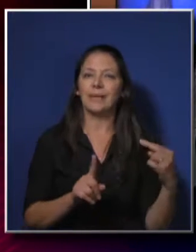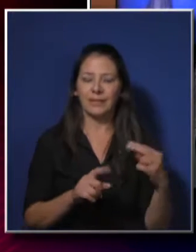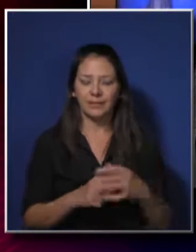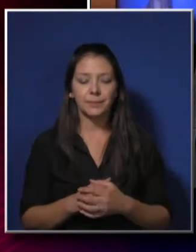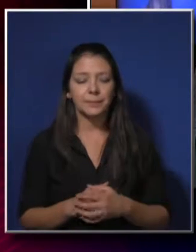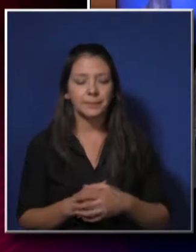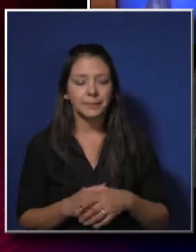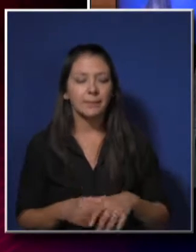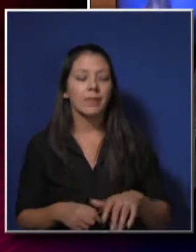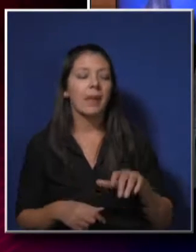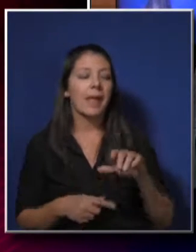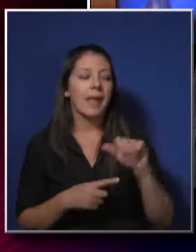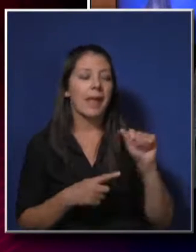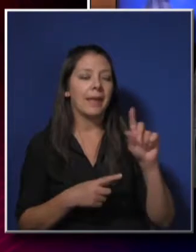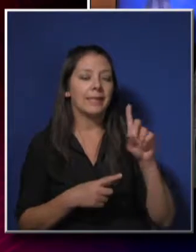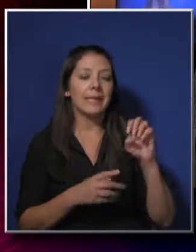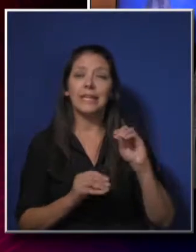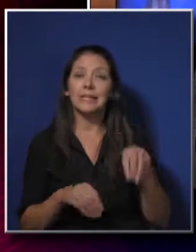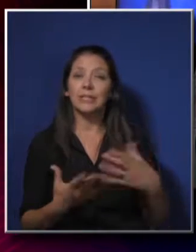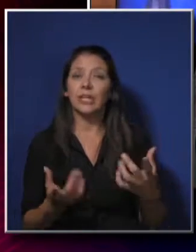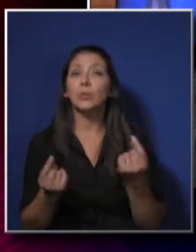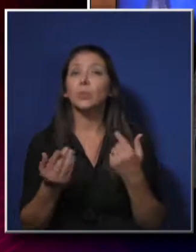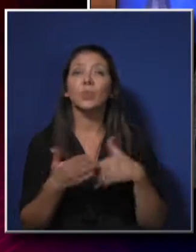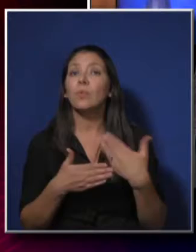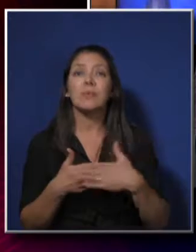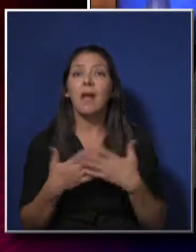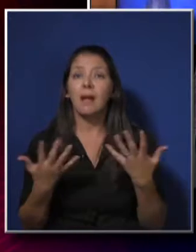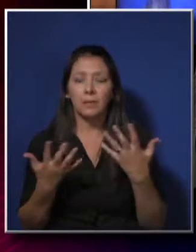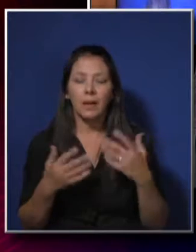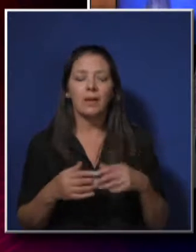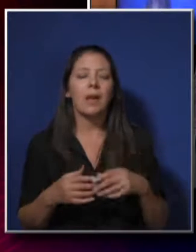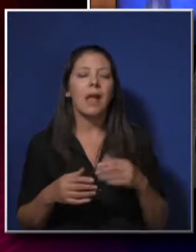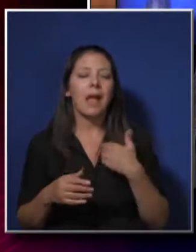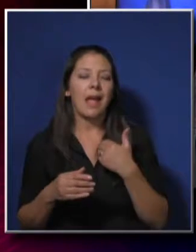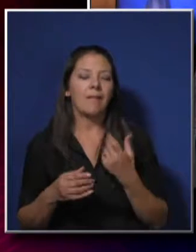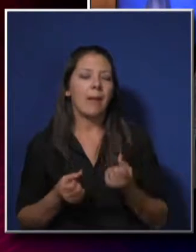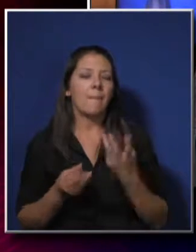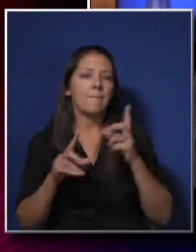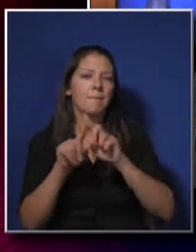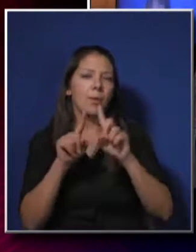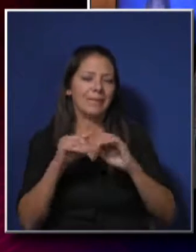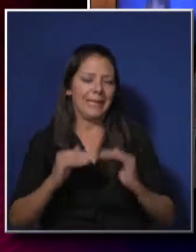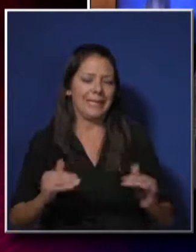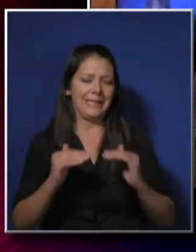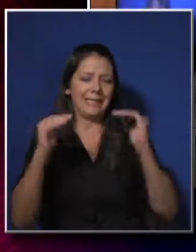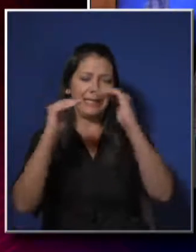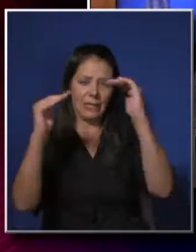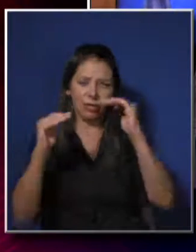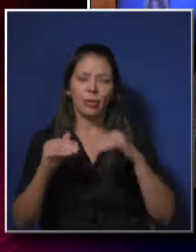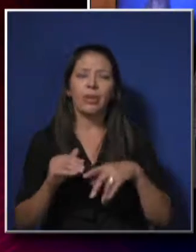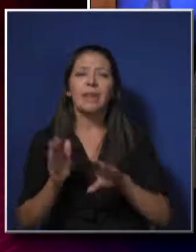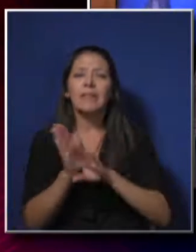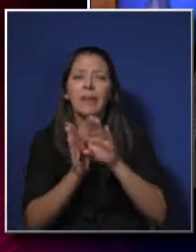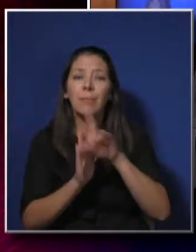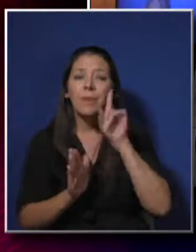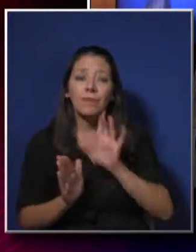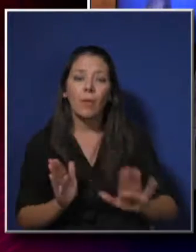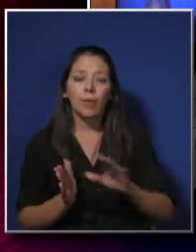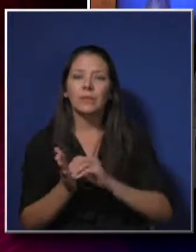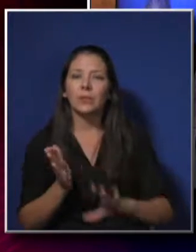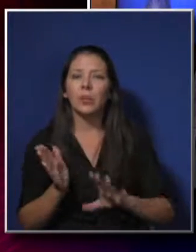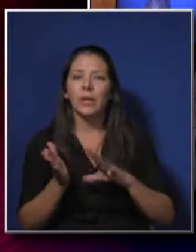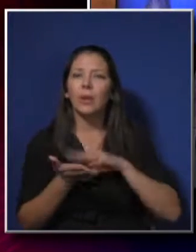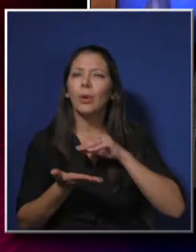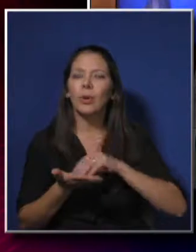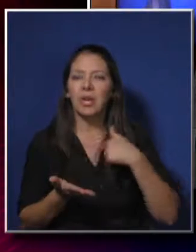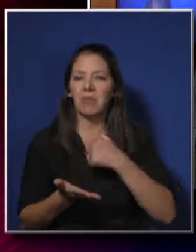Next steps from ADE included developing a multi-tiered system to support all students for student learning, which